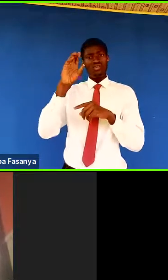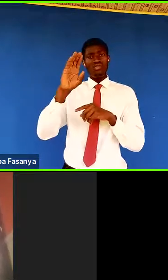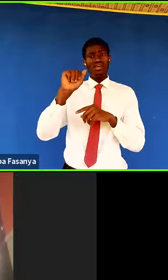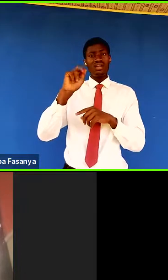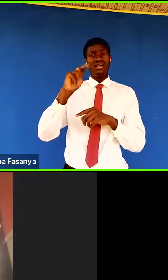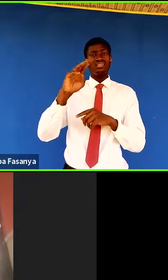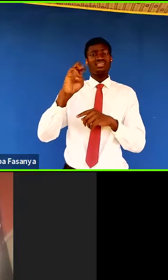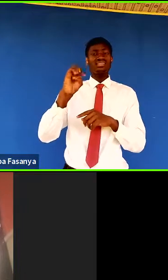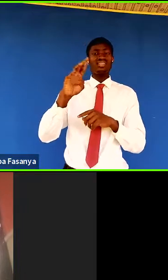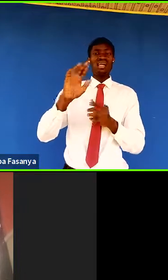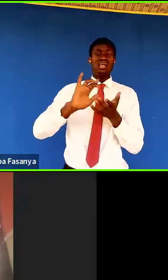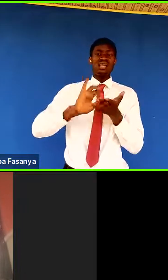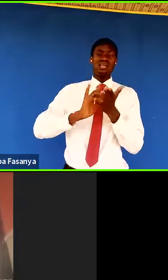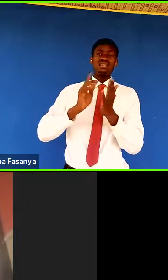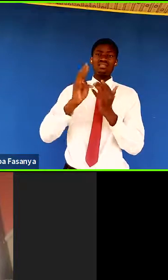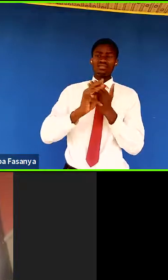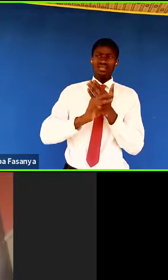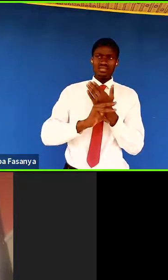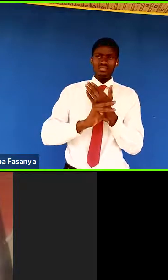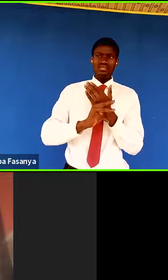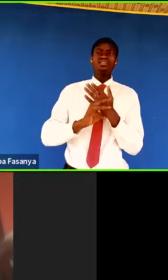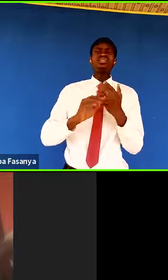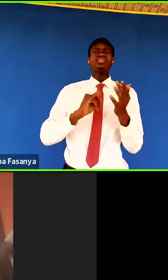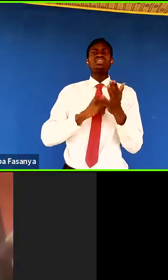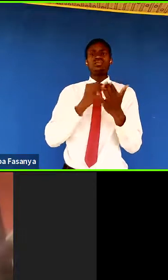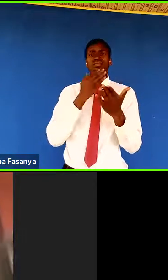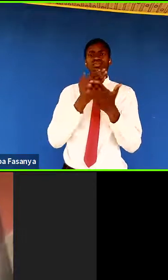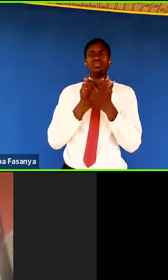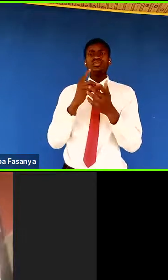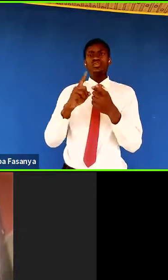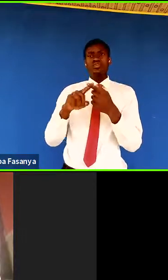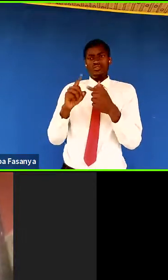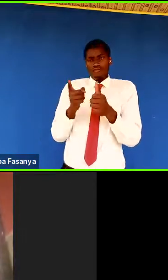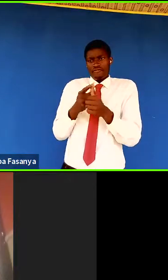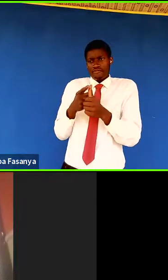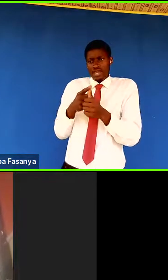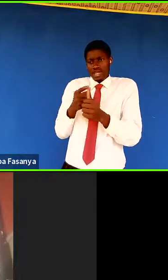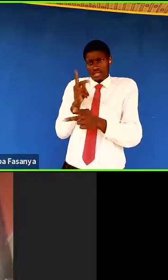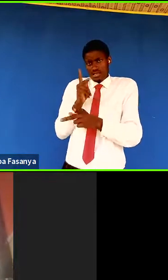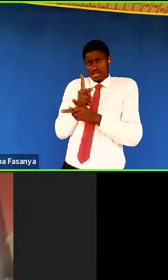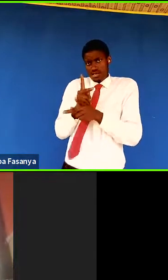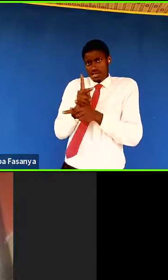family, it's good to consider fertility preservation, because some of these